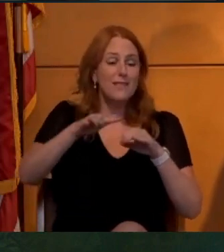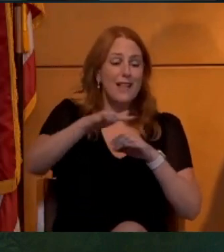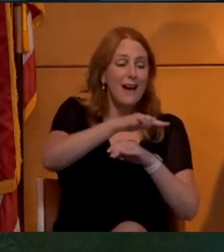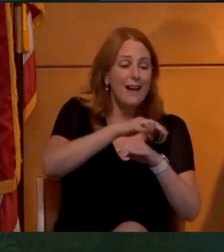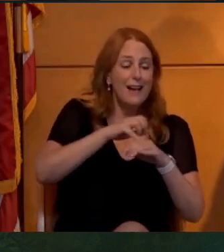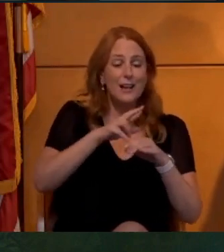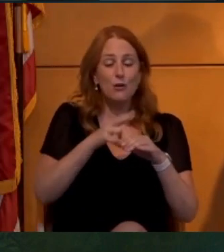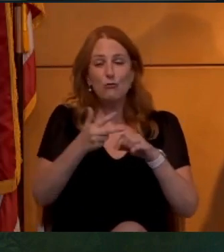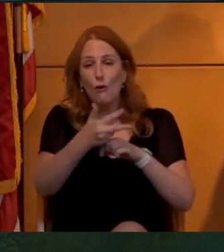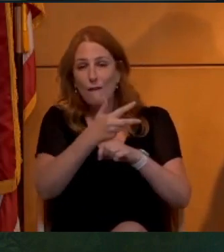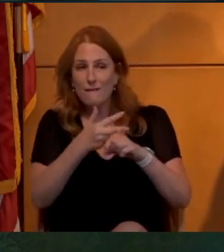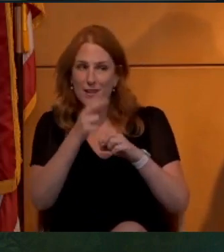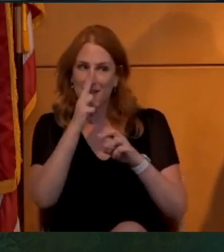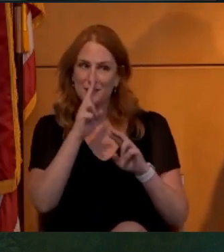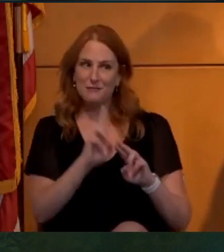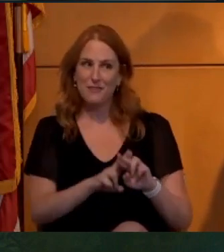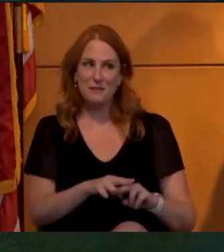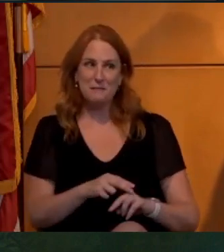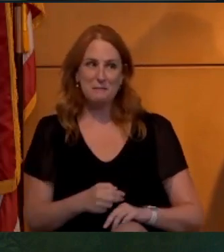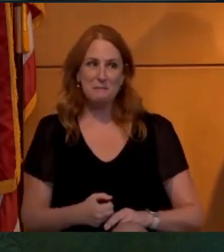lot of fun.